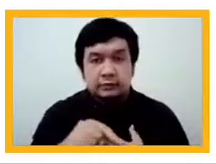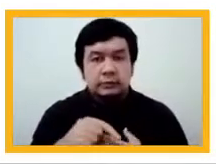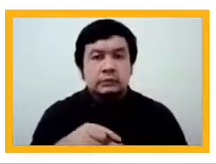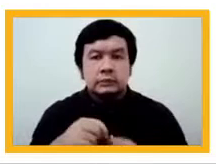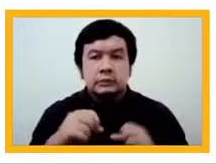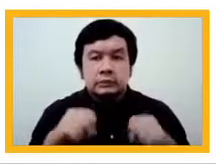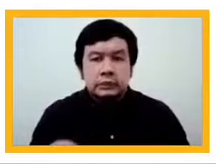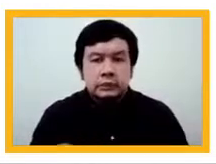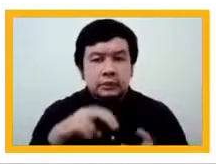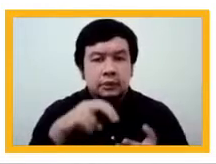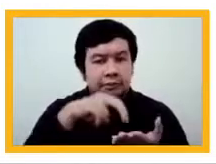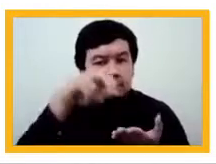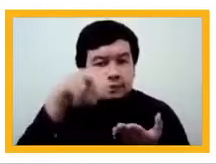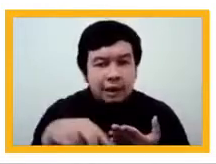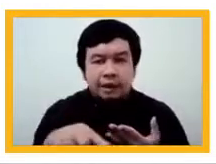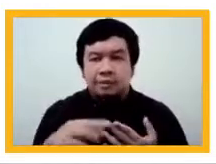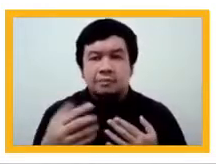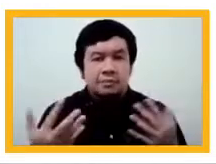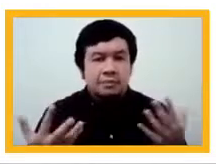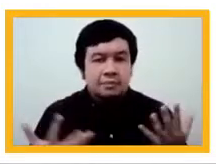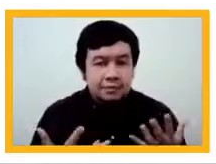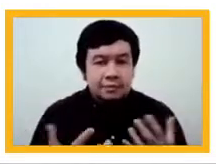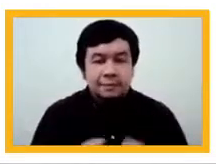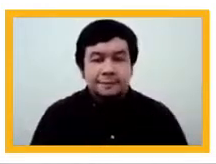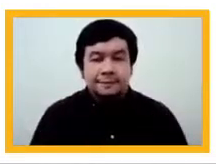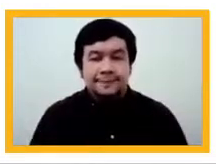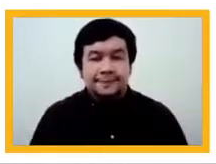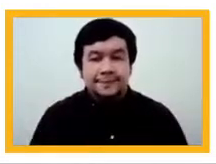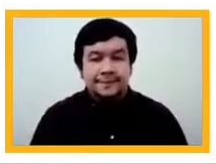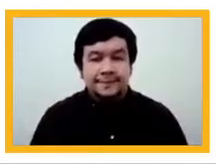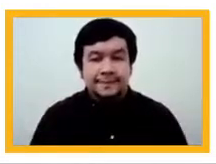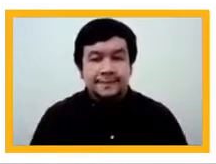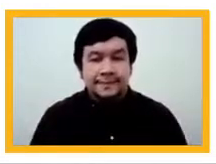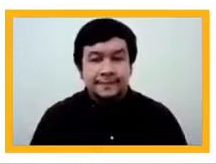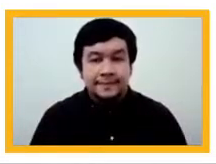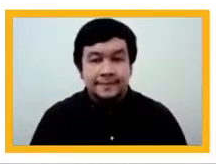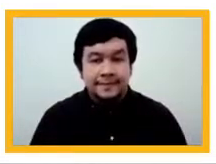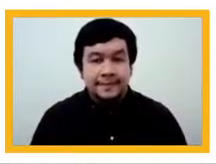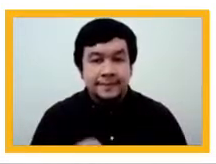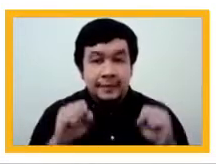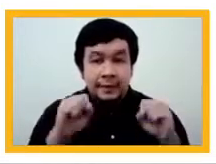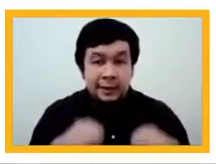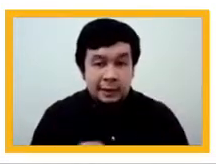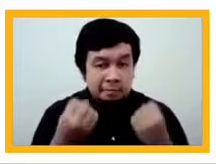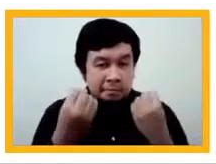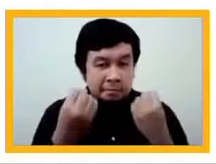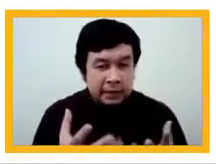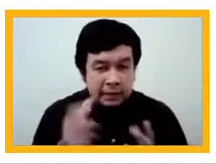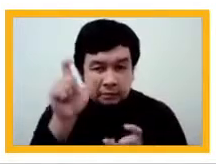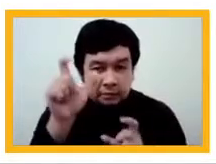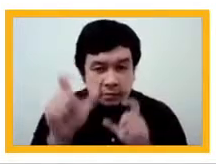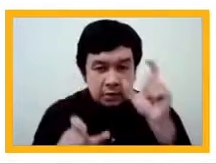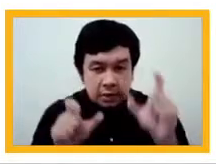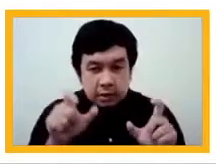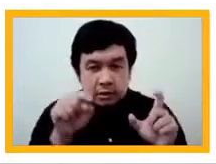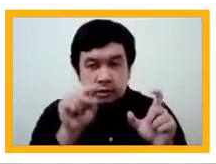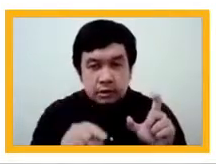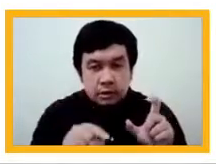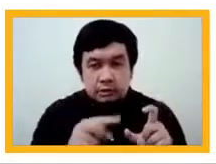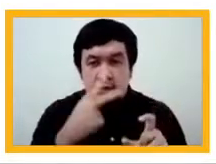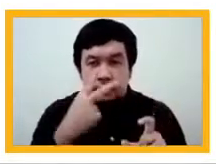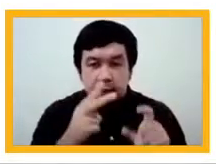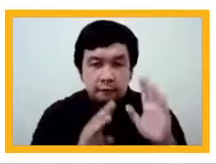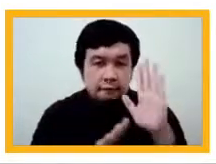But you may ask, or many people actually in the development field would say, oh, let's adopt the dual